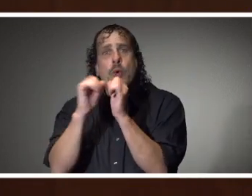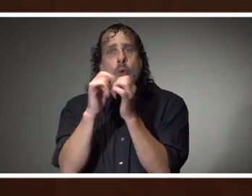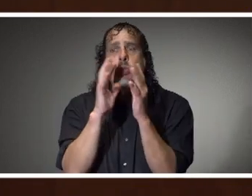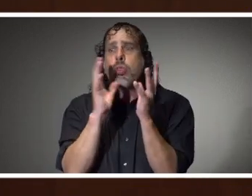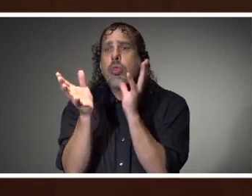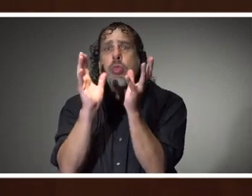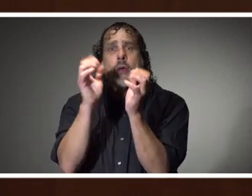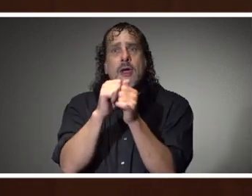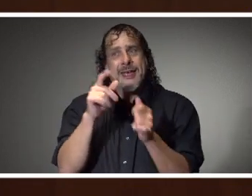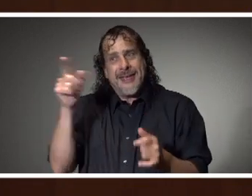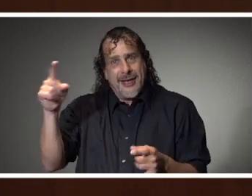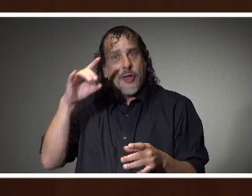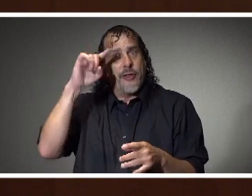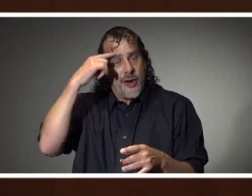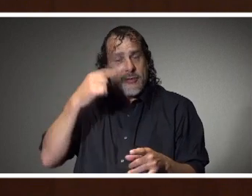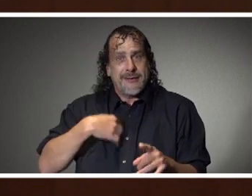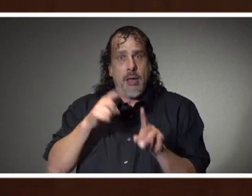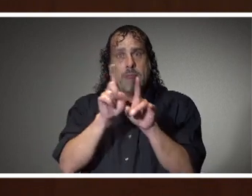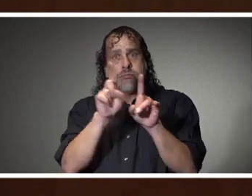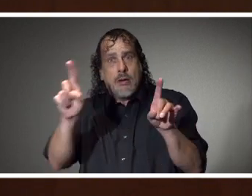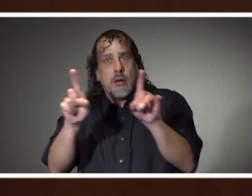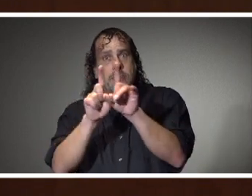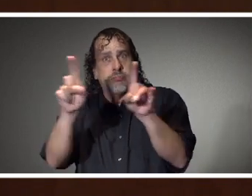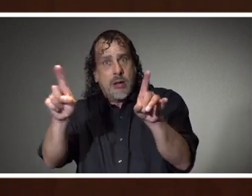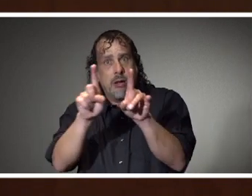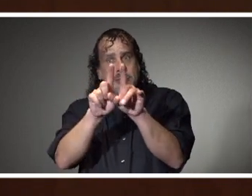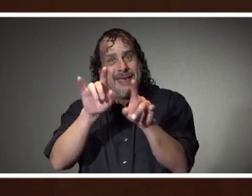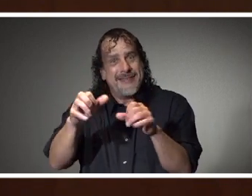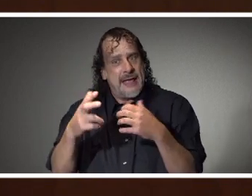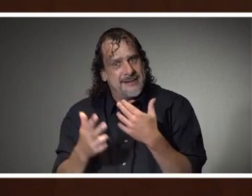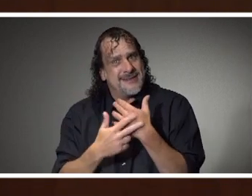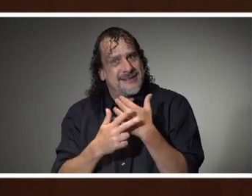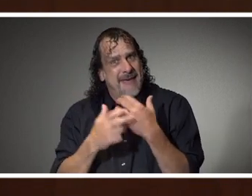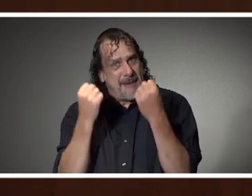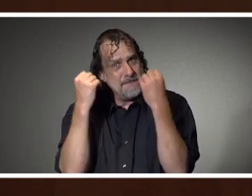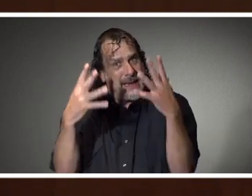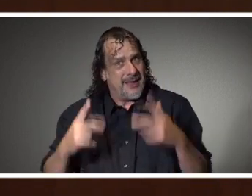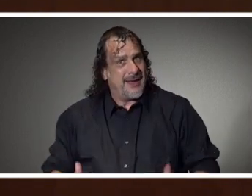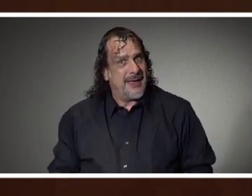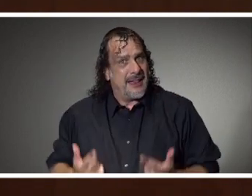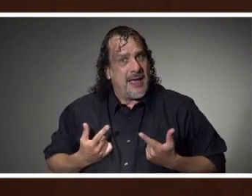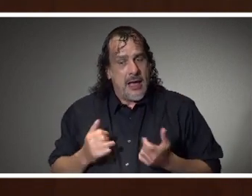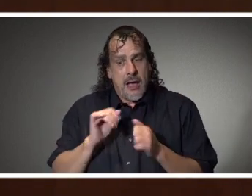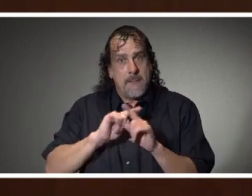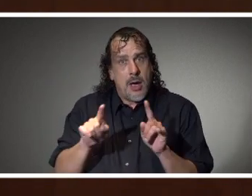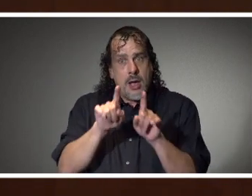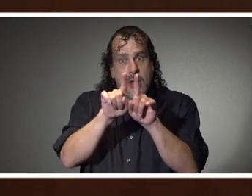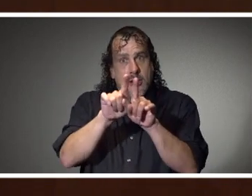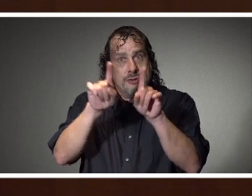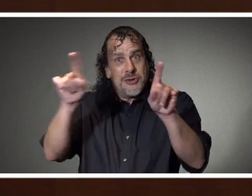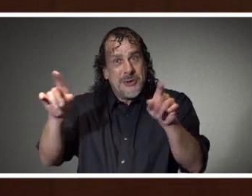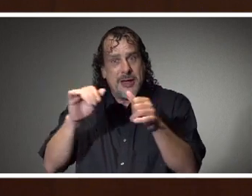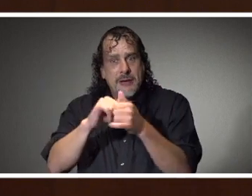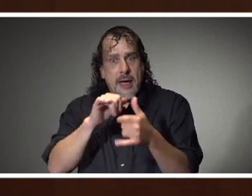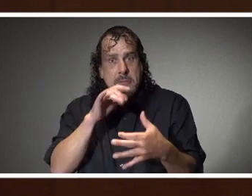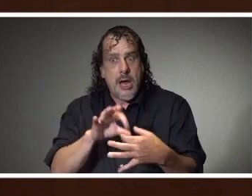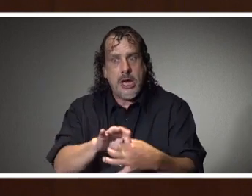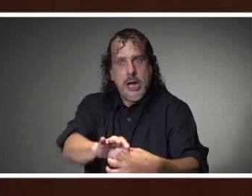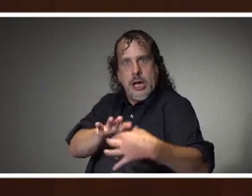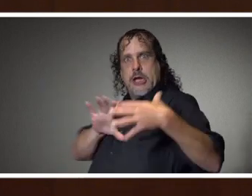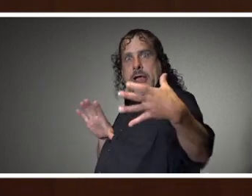social distancing. It has saved numerous lives, but at the same time, social distancing does not mean disconnecting with